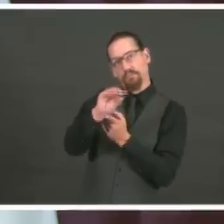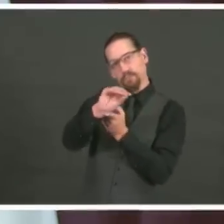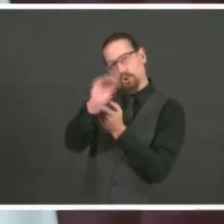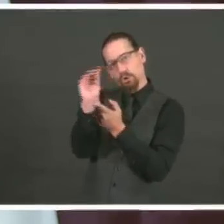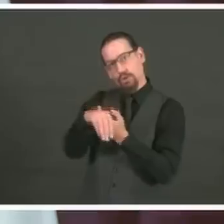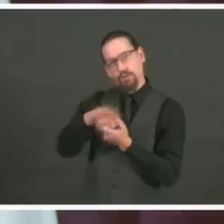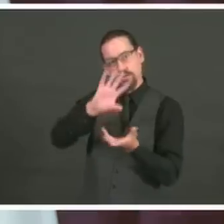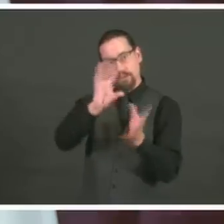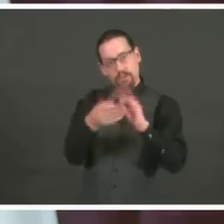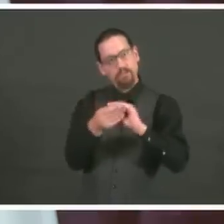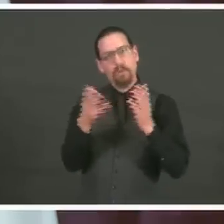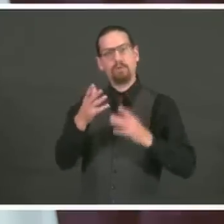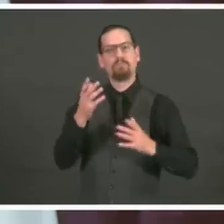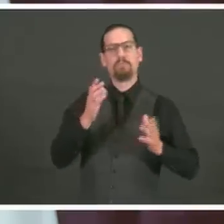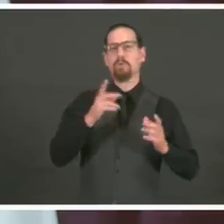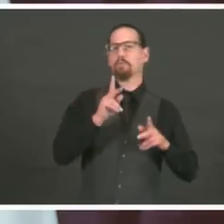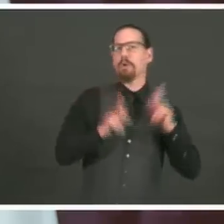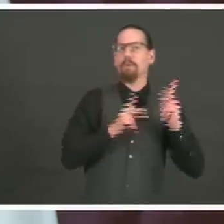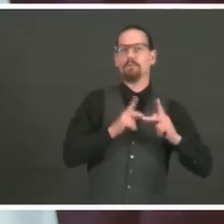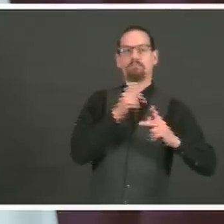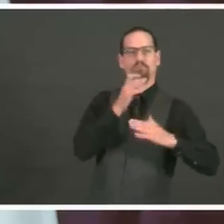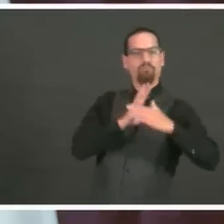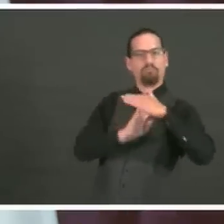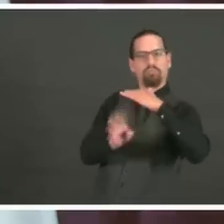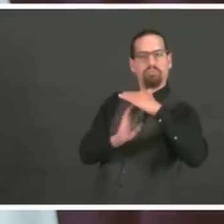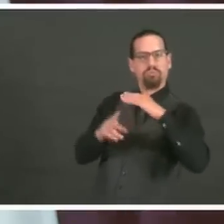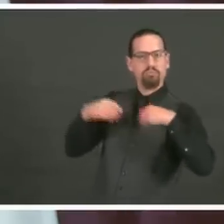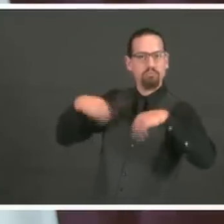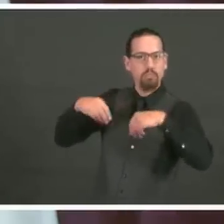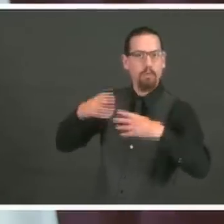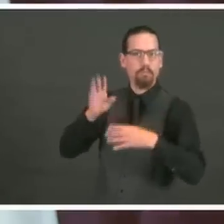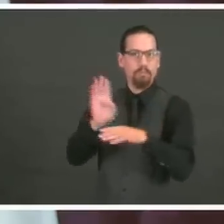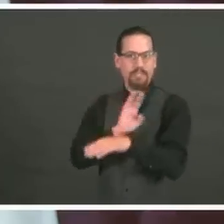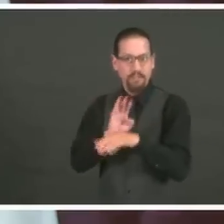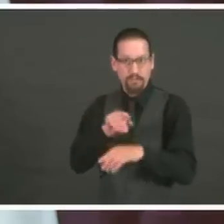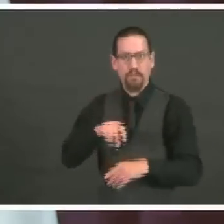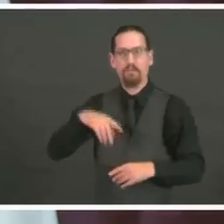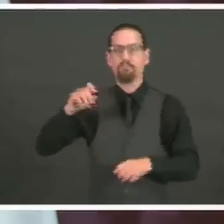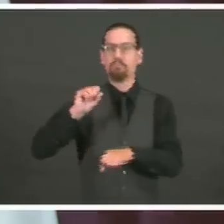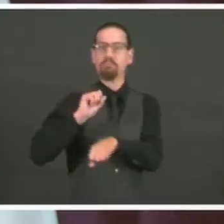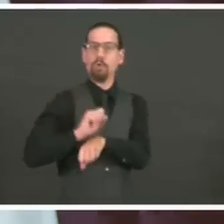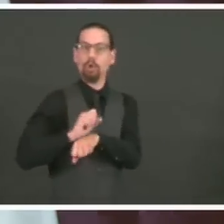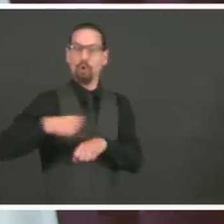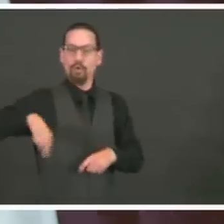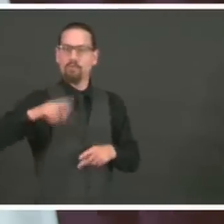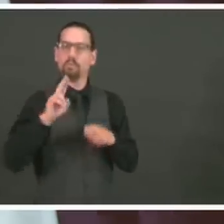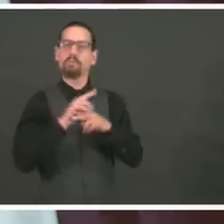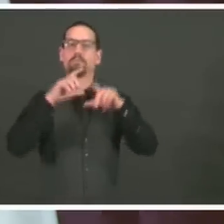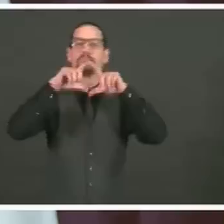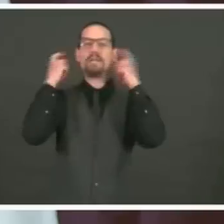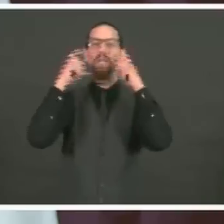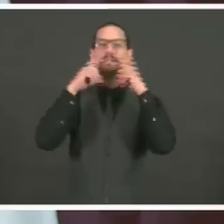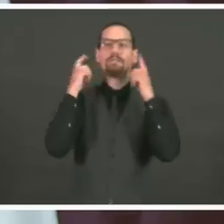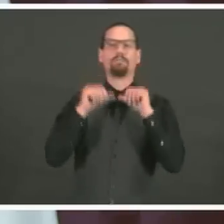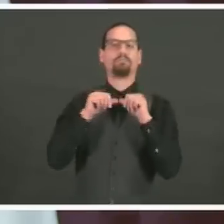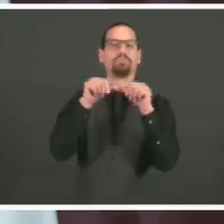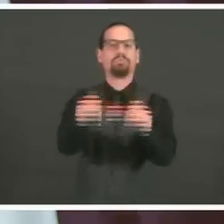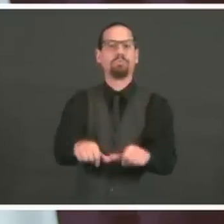highest we've ever seen. So good job, Rhode Island. 96%, over 1,000 businesses were inspected,